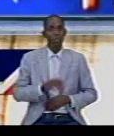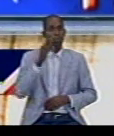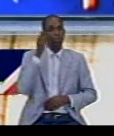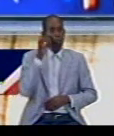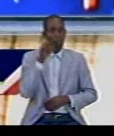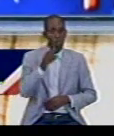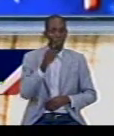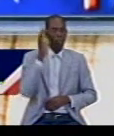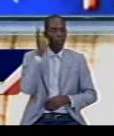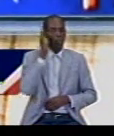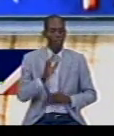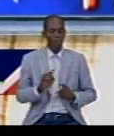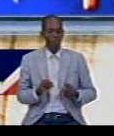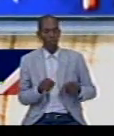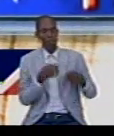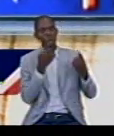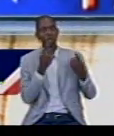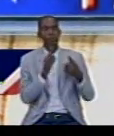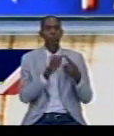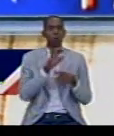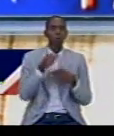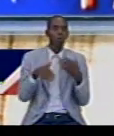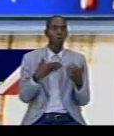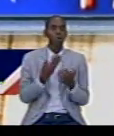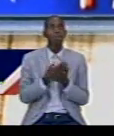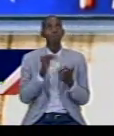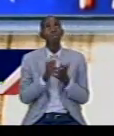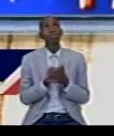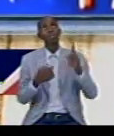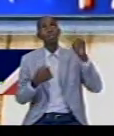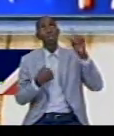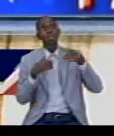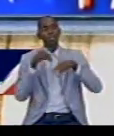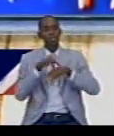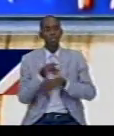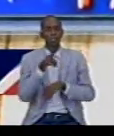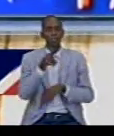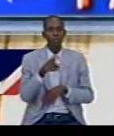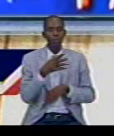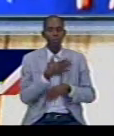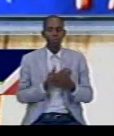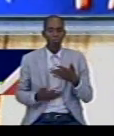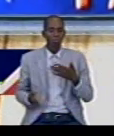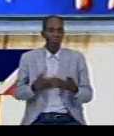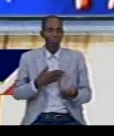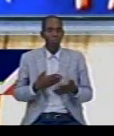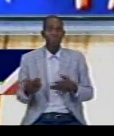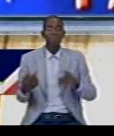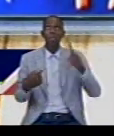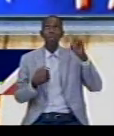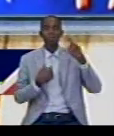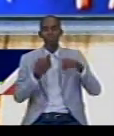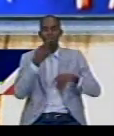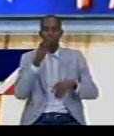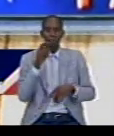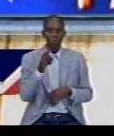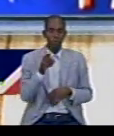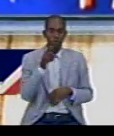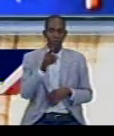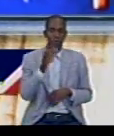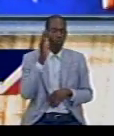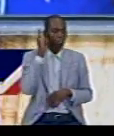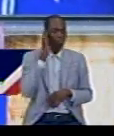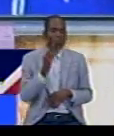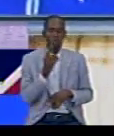shalt go to all that I send thee, and whatsoever I command thee,